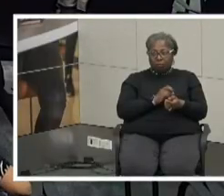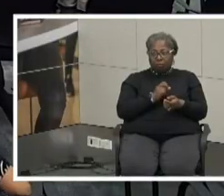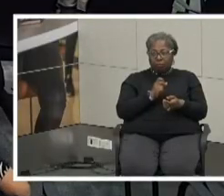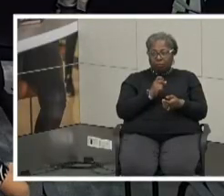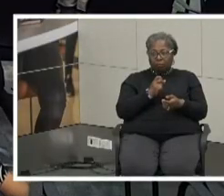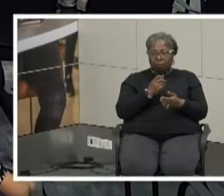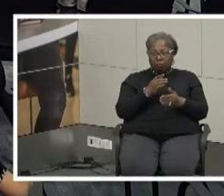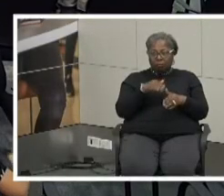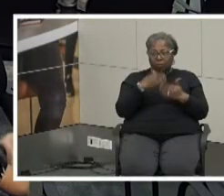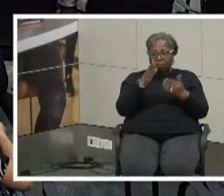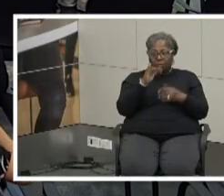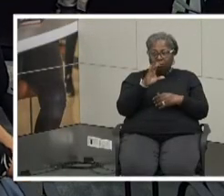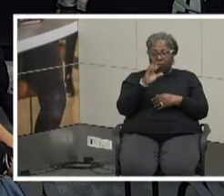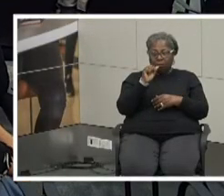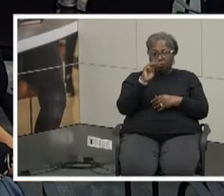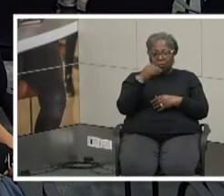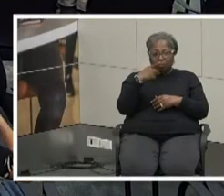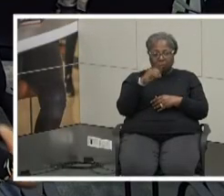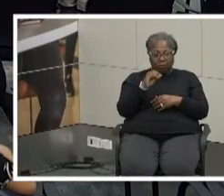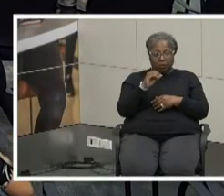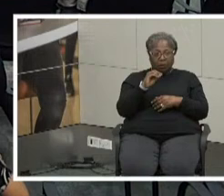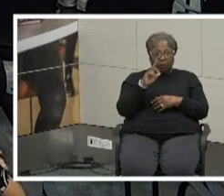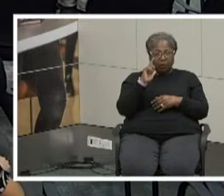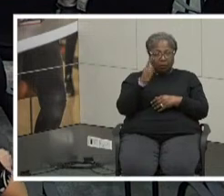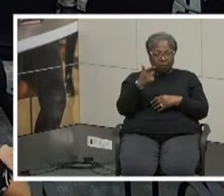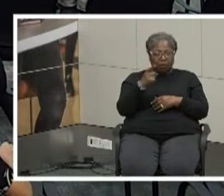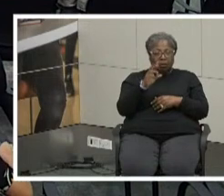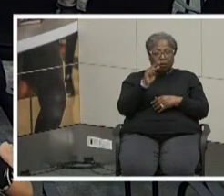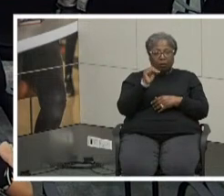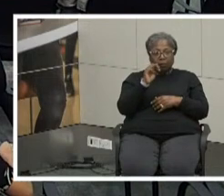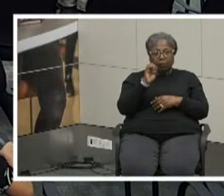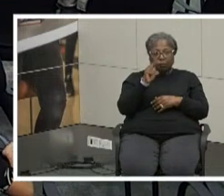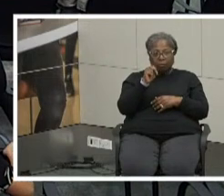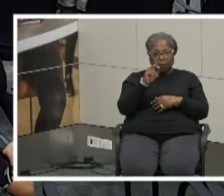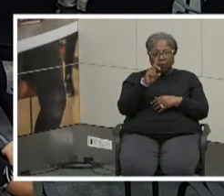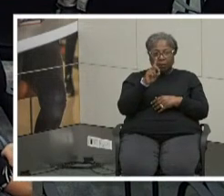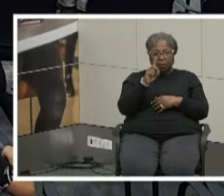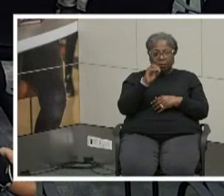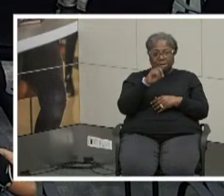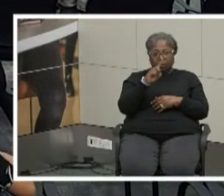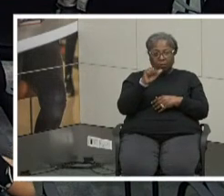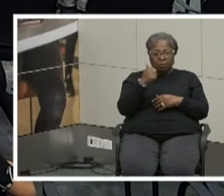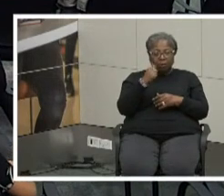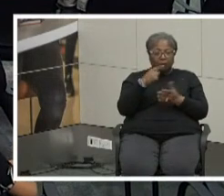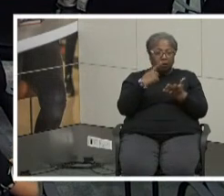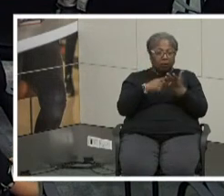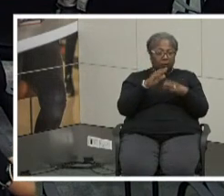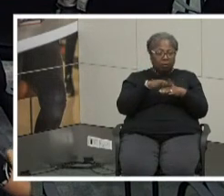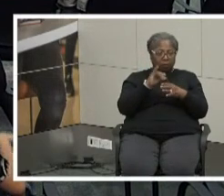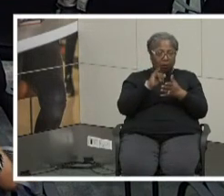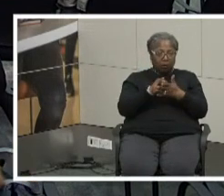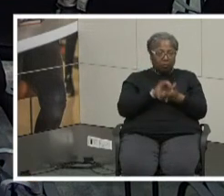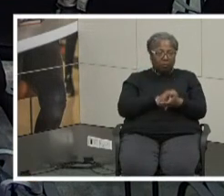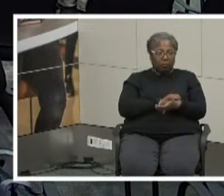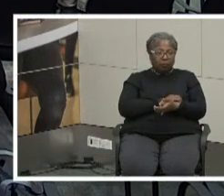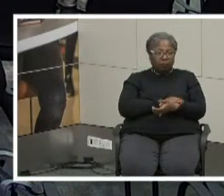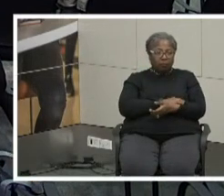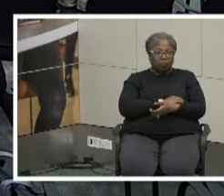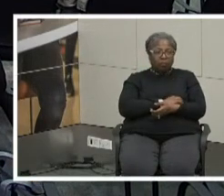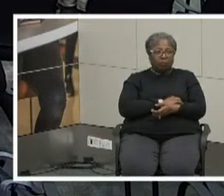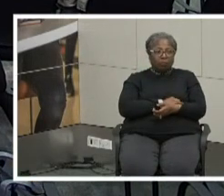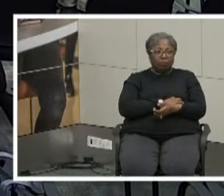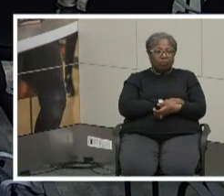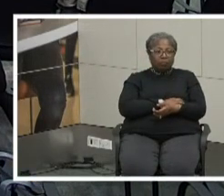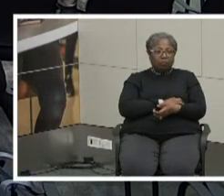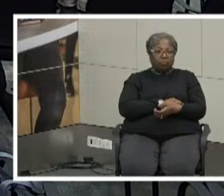Mr Campo is there second second by Miss Mendoza is there any discussion on this item no